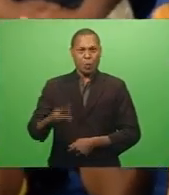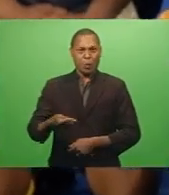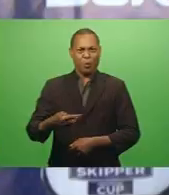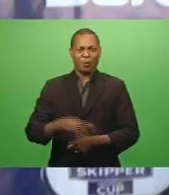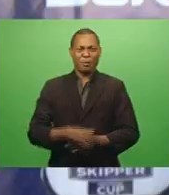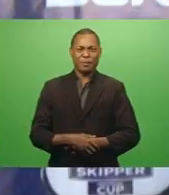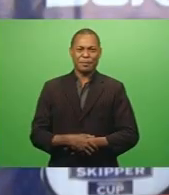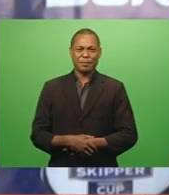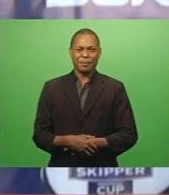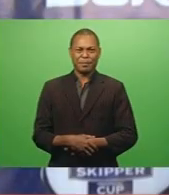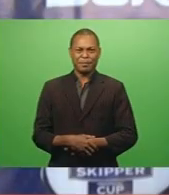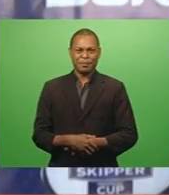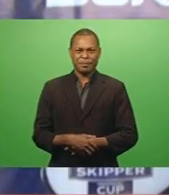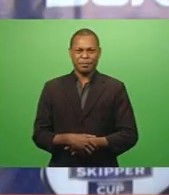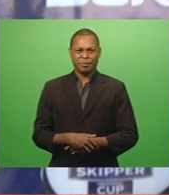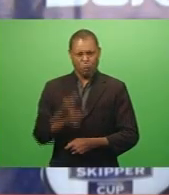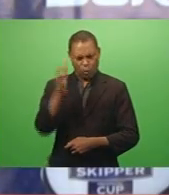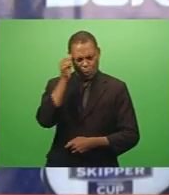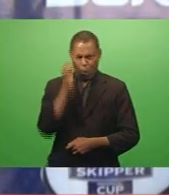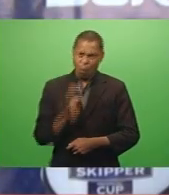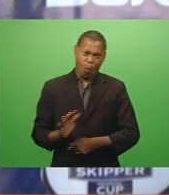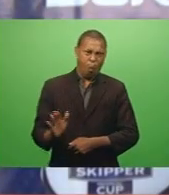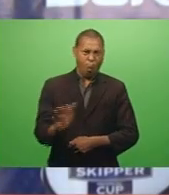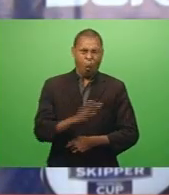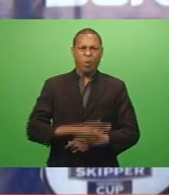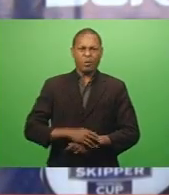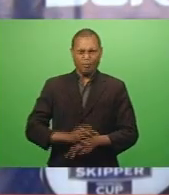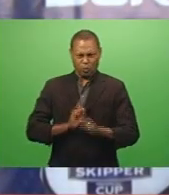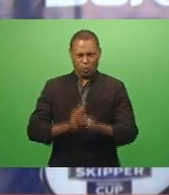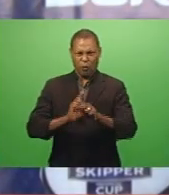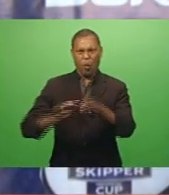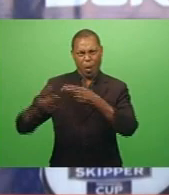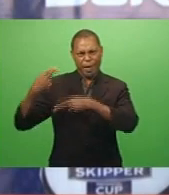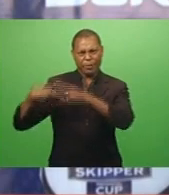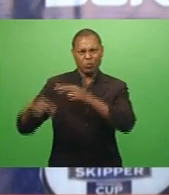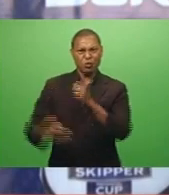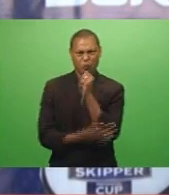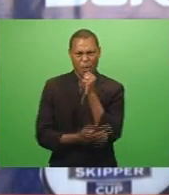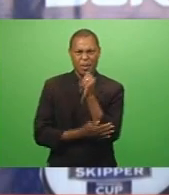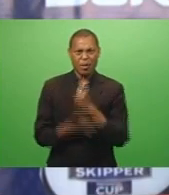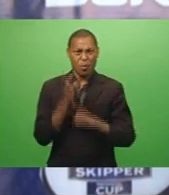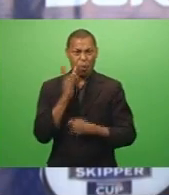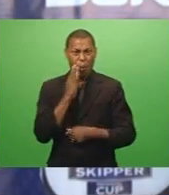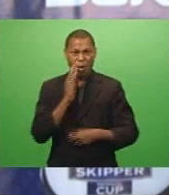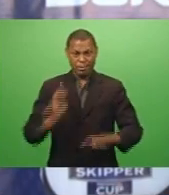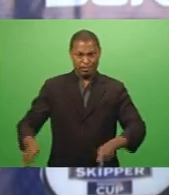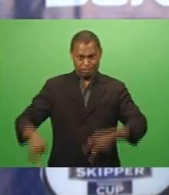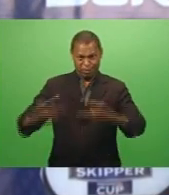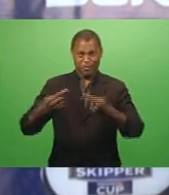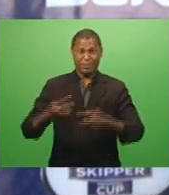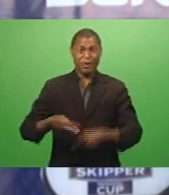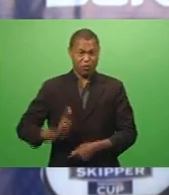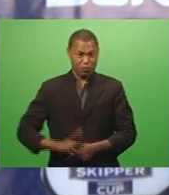As we all know, if you follow rugby history, whenever Nandi and Rewa plays, it always goes down to the wire.